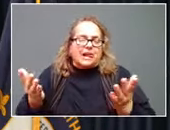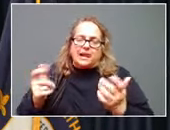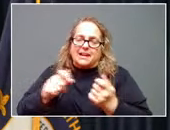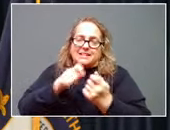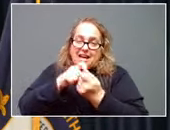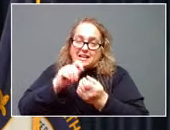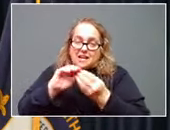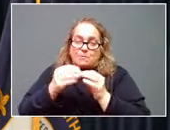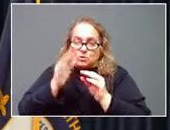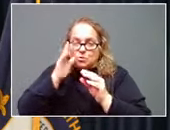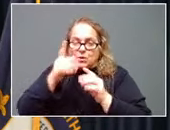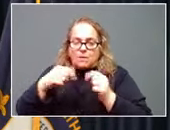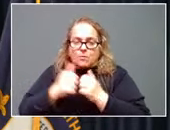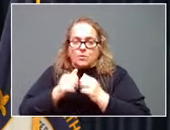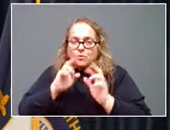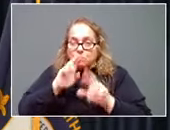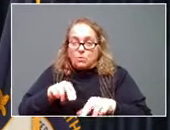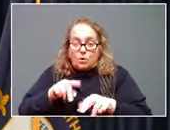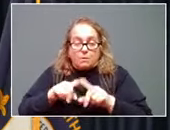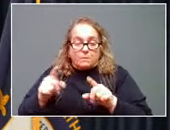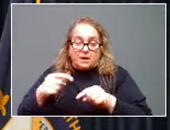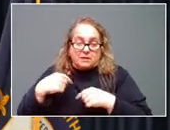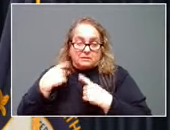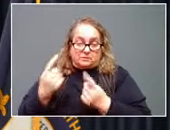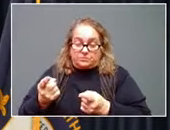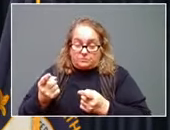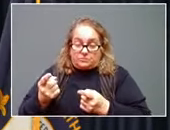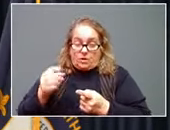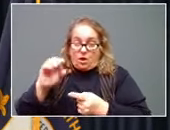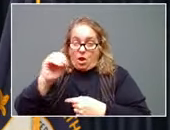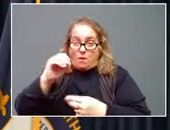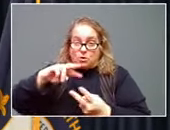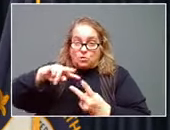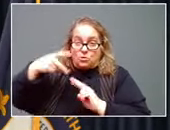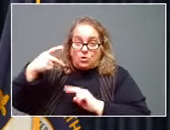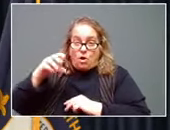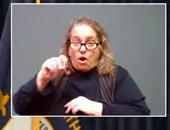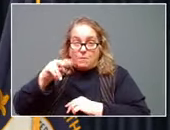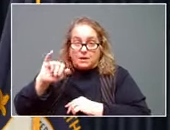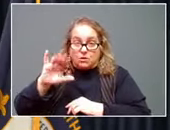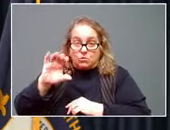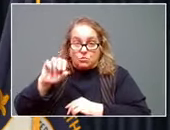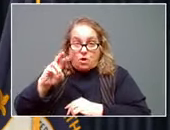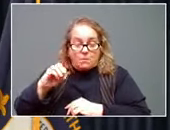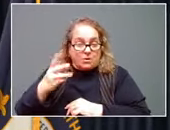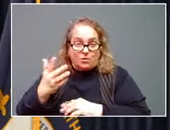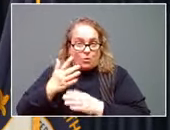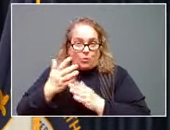But over the course of Omicron, over the weekends, if you remember, we'd have